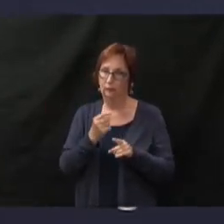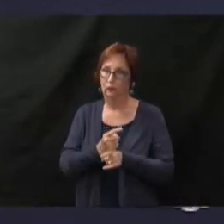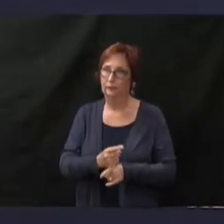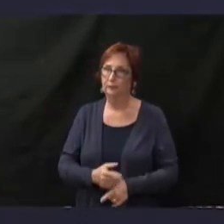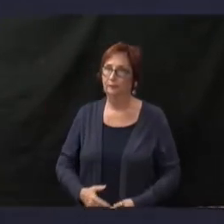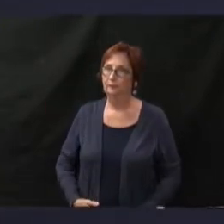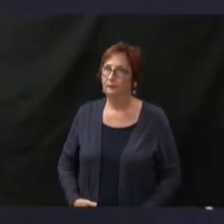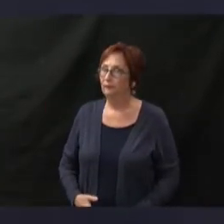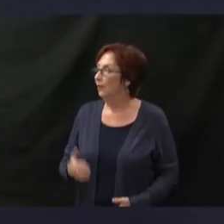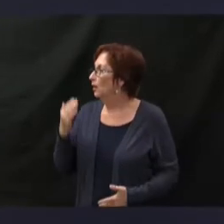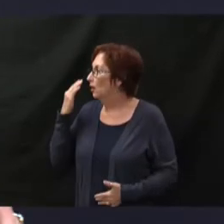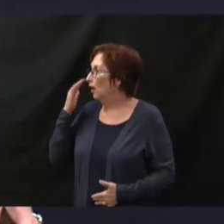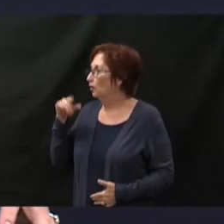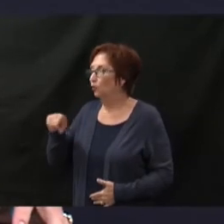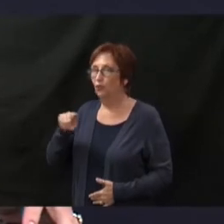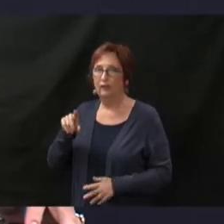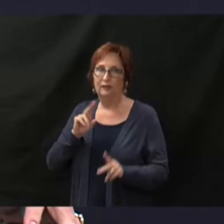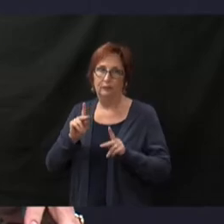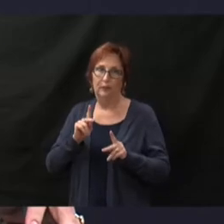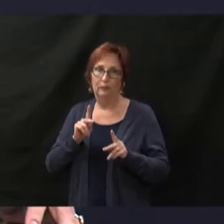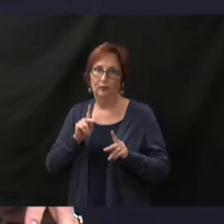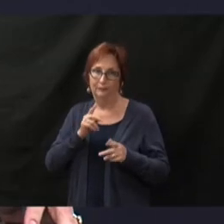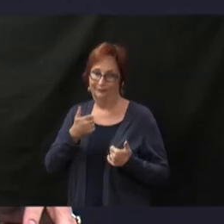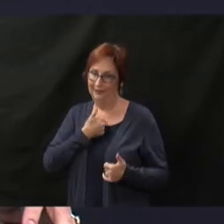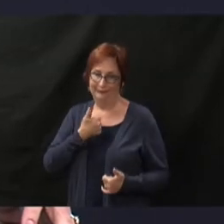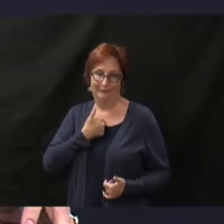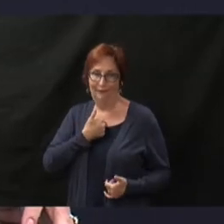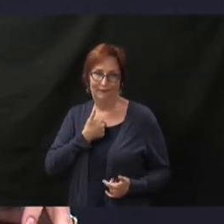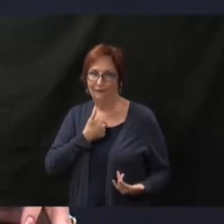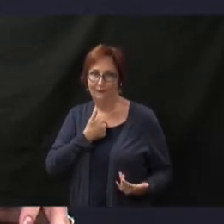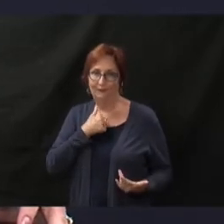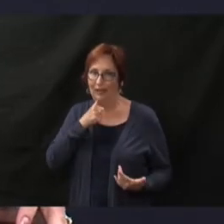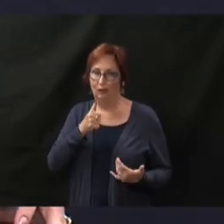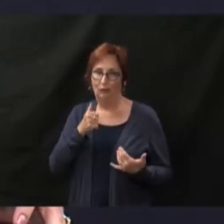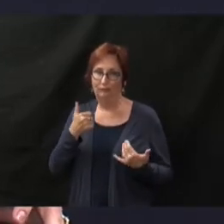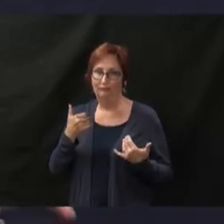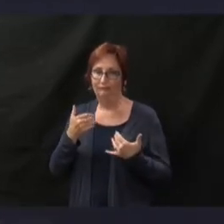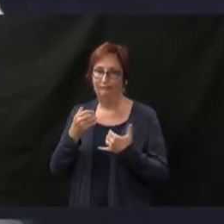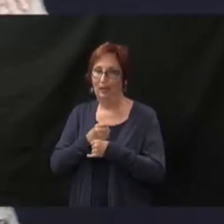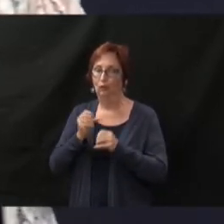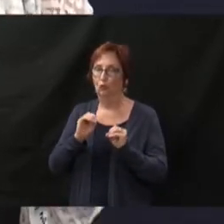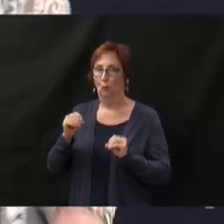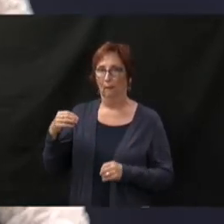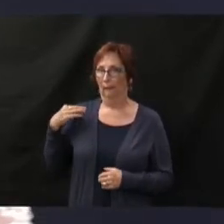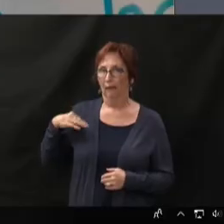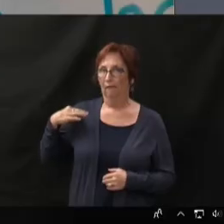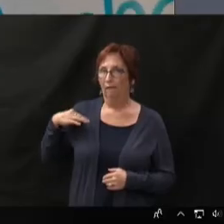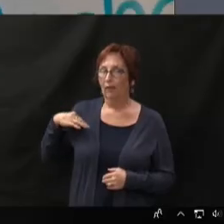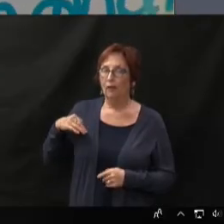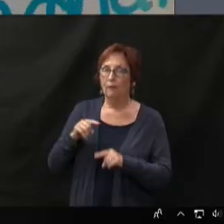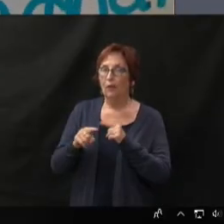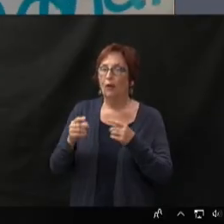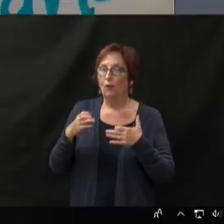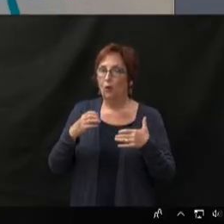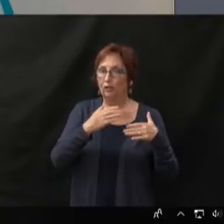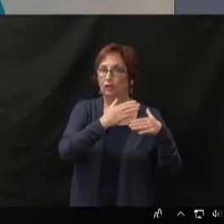I don't know these people personally or any of that stuff. I don't benefit from this. I just want to